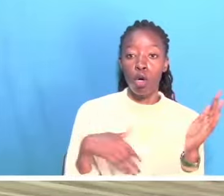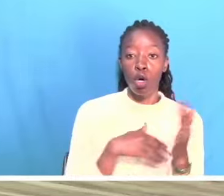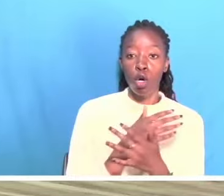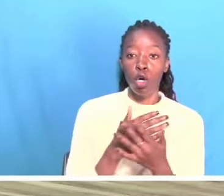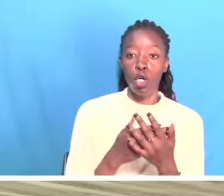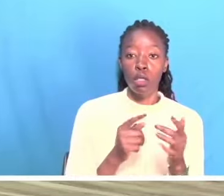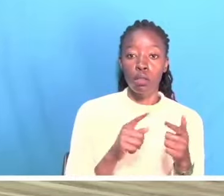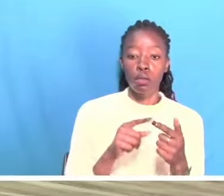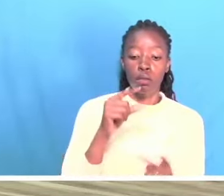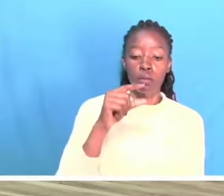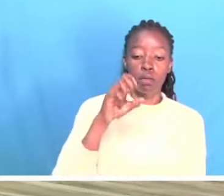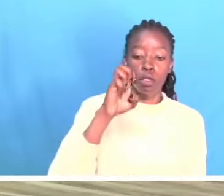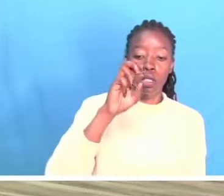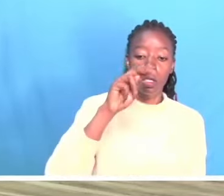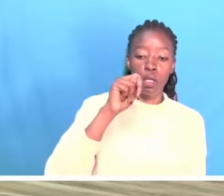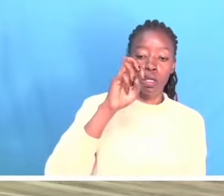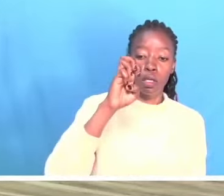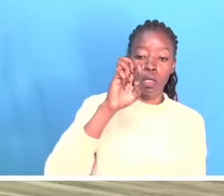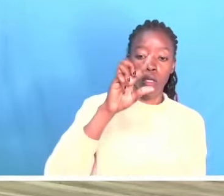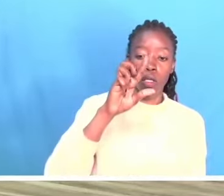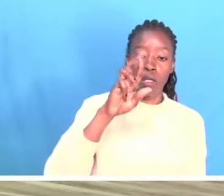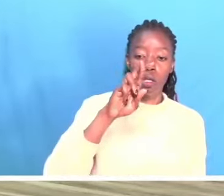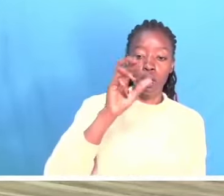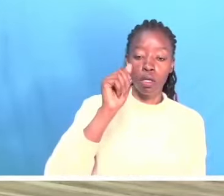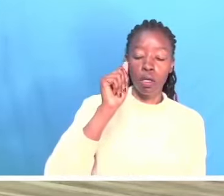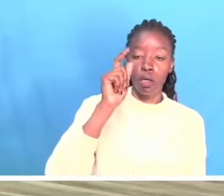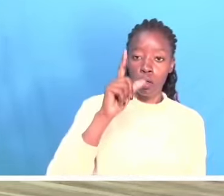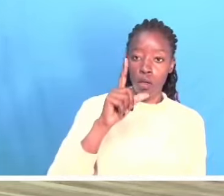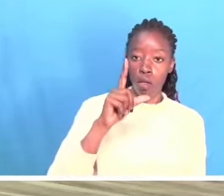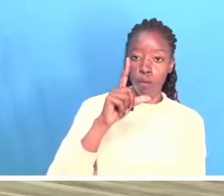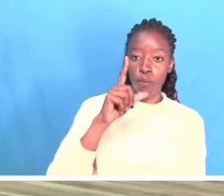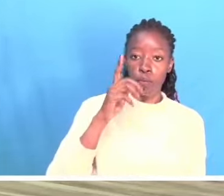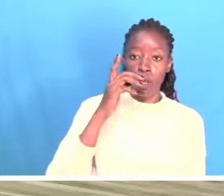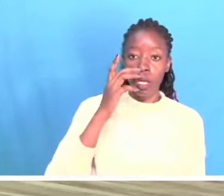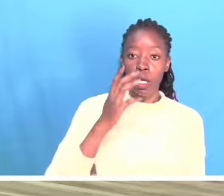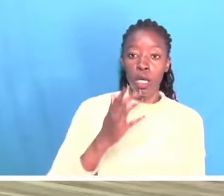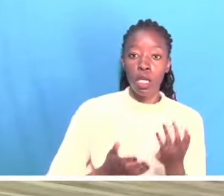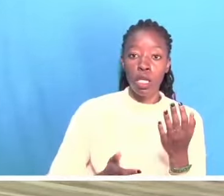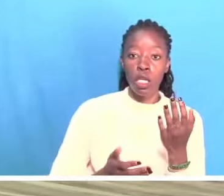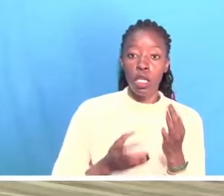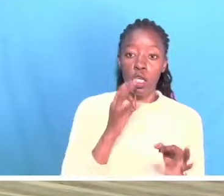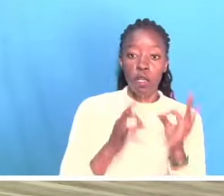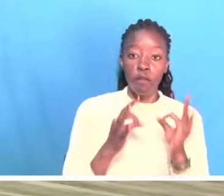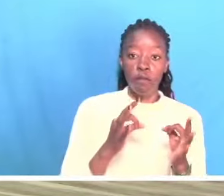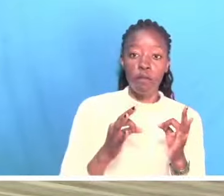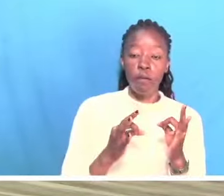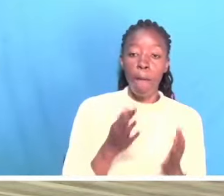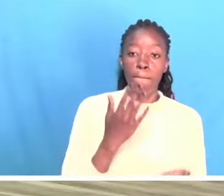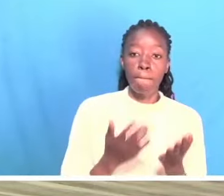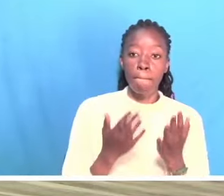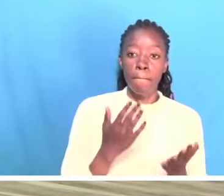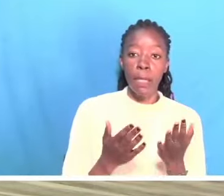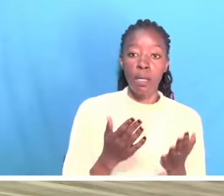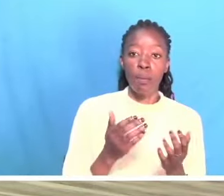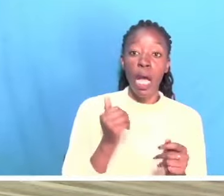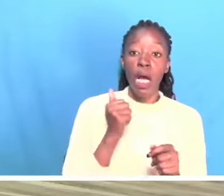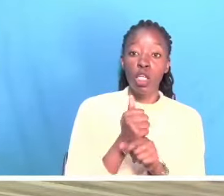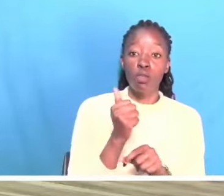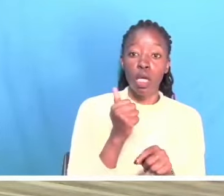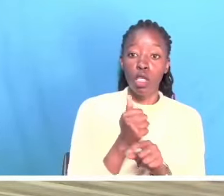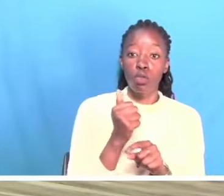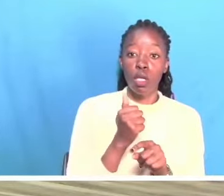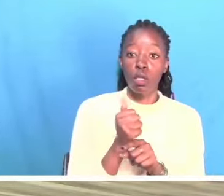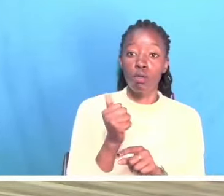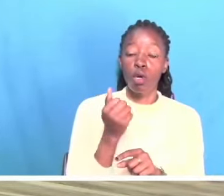like myself is accused of selling bang, is accused of coming to work late, if accused of